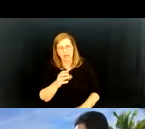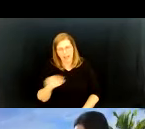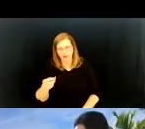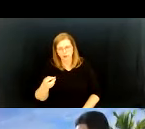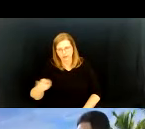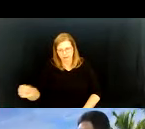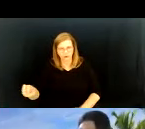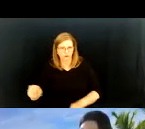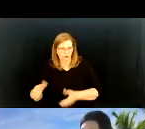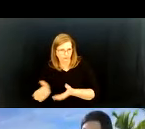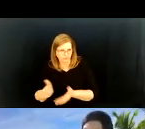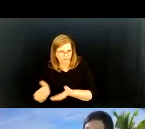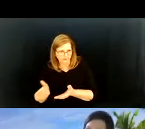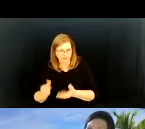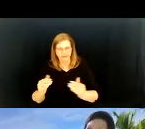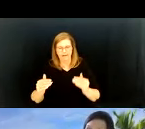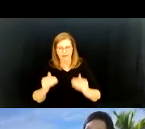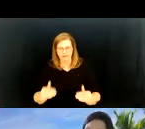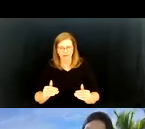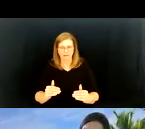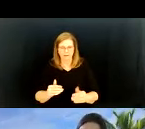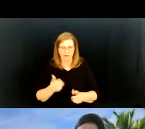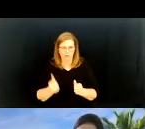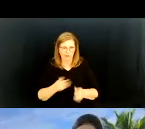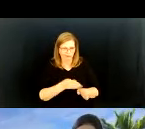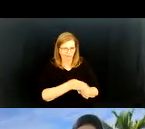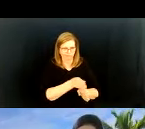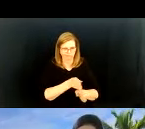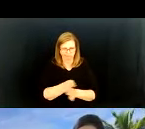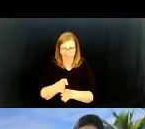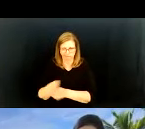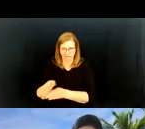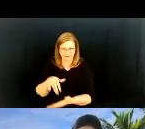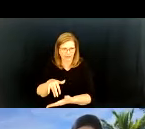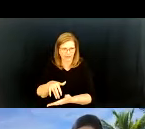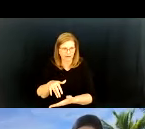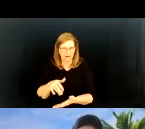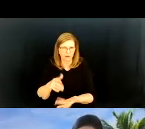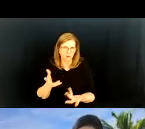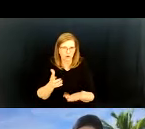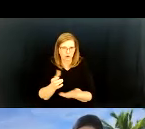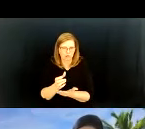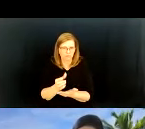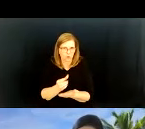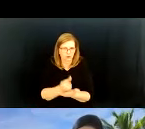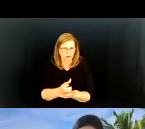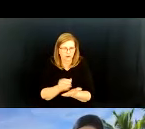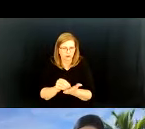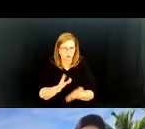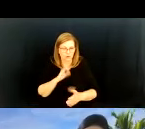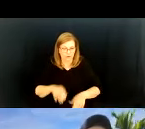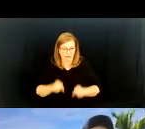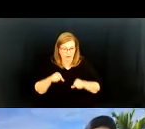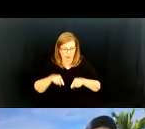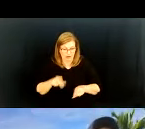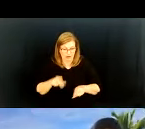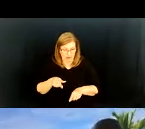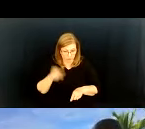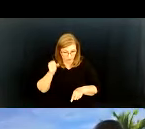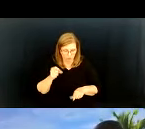then we have the course of study, so which courses students are going to take while they're in high school to promote their